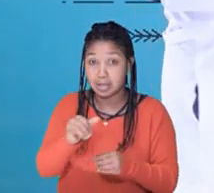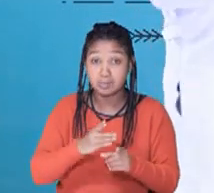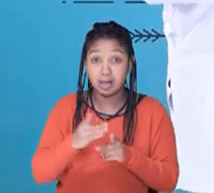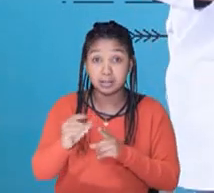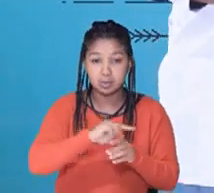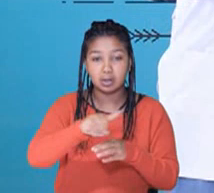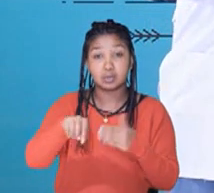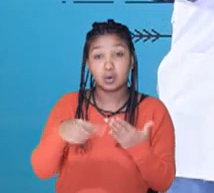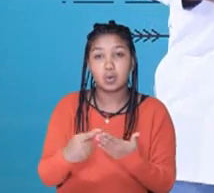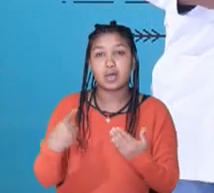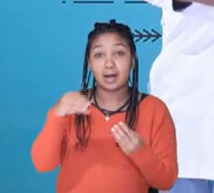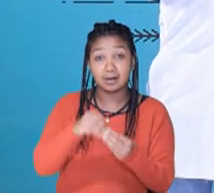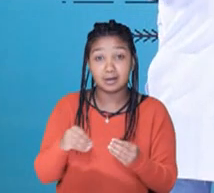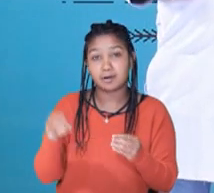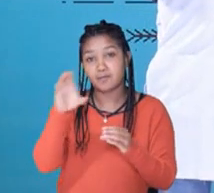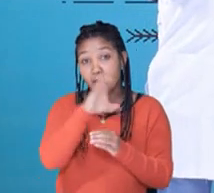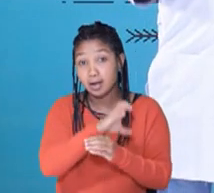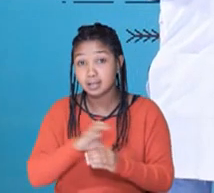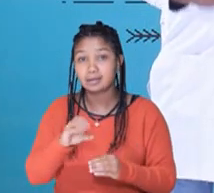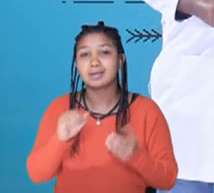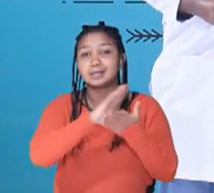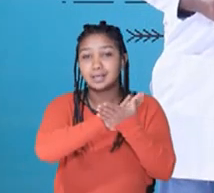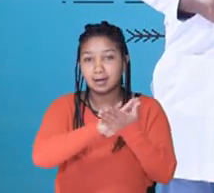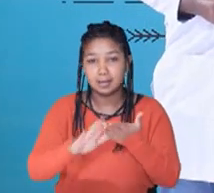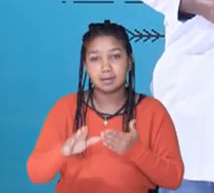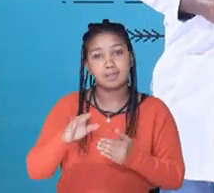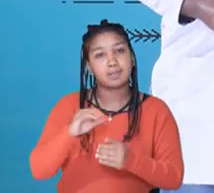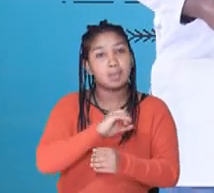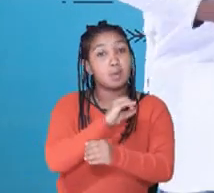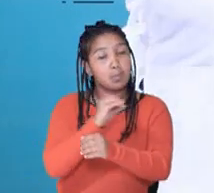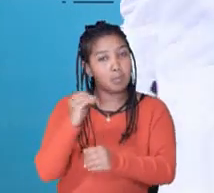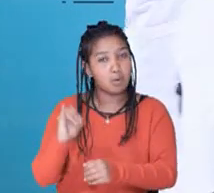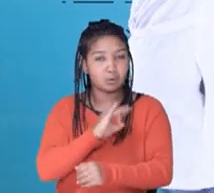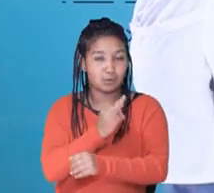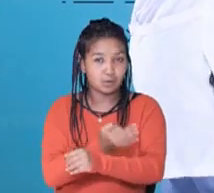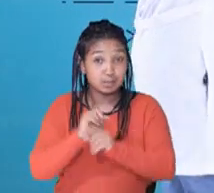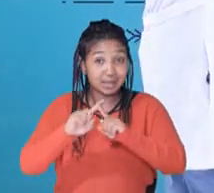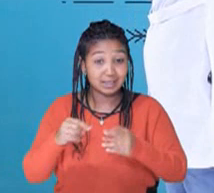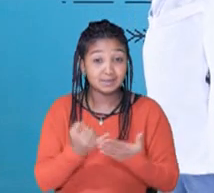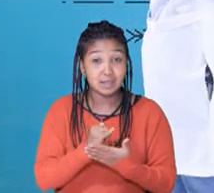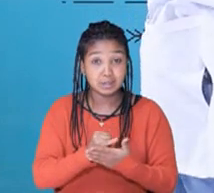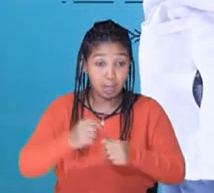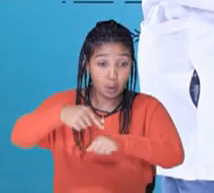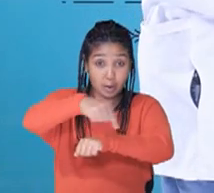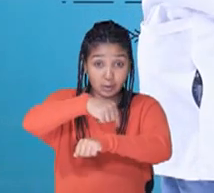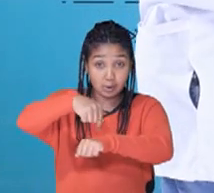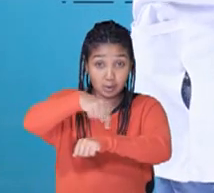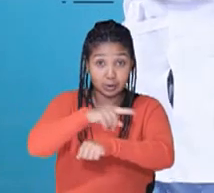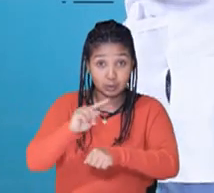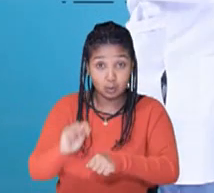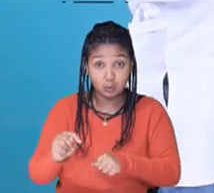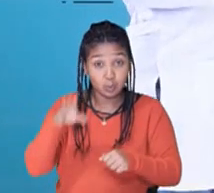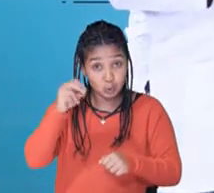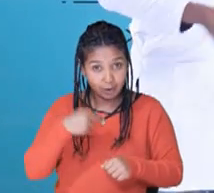clockwise, so we can add and find the net moment of force. But if there is a counterclockwise torque, we